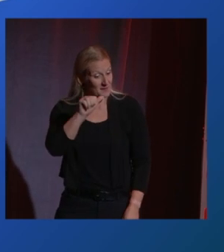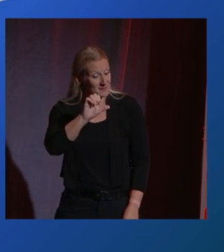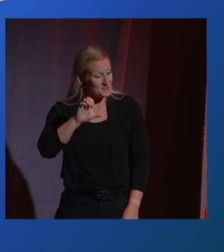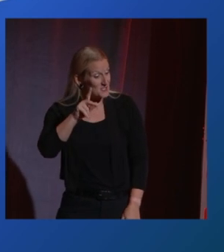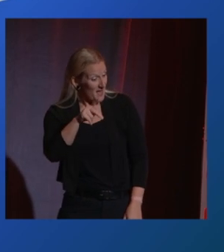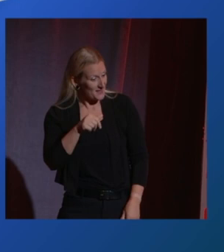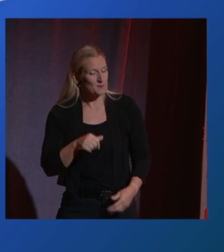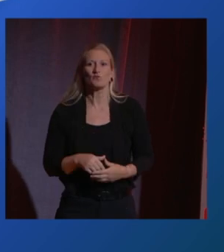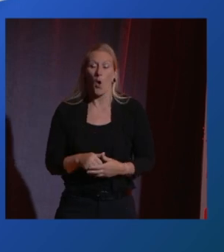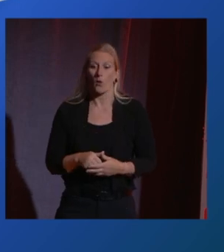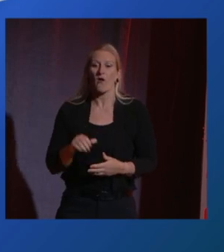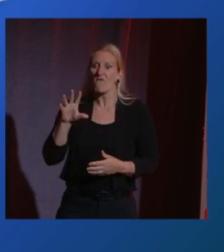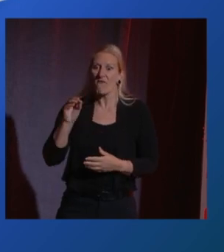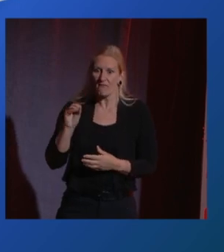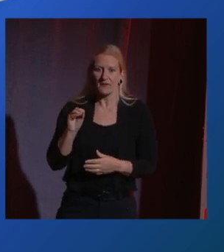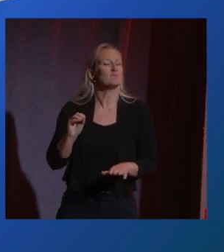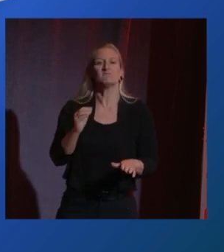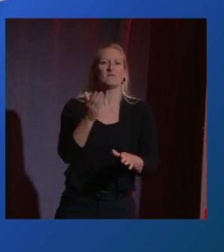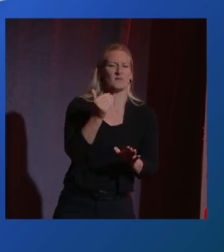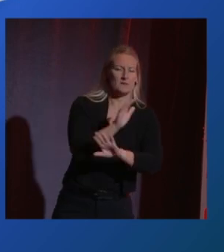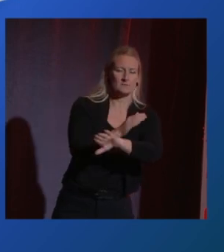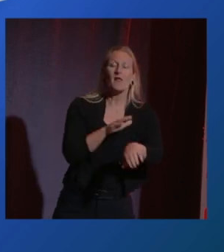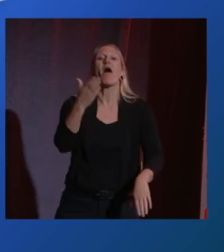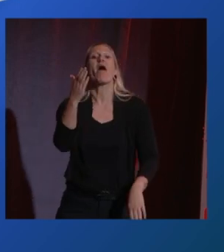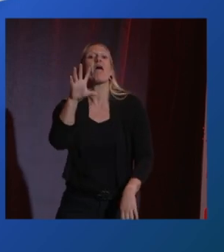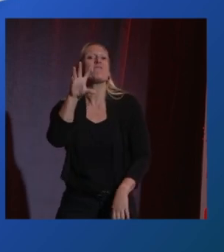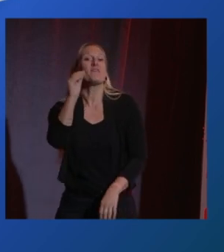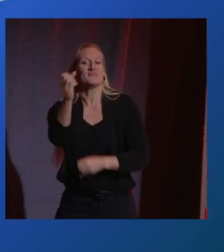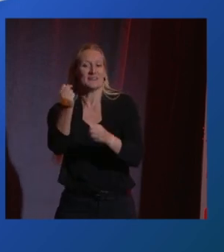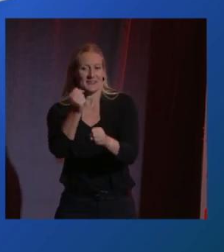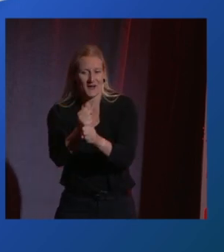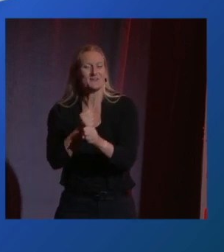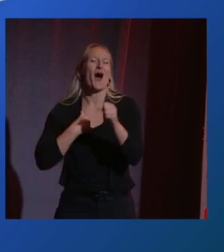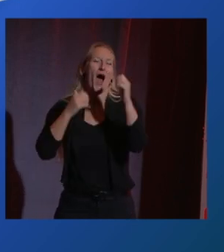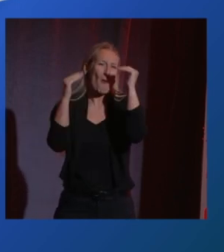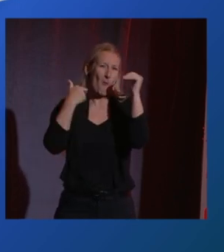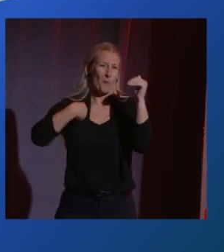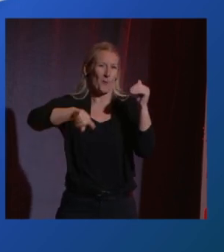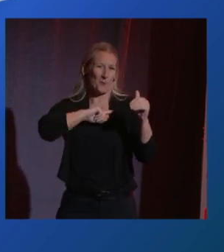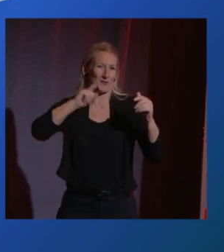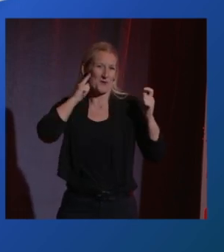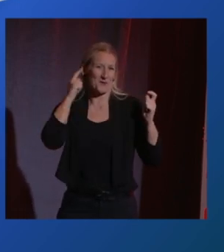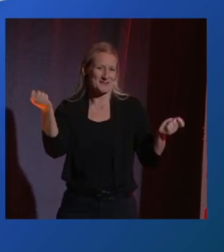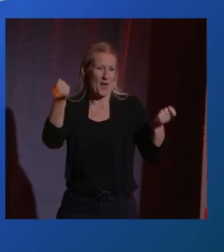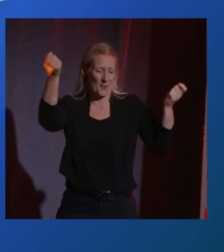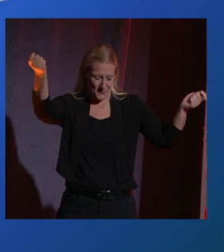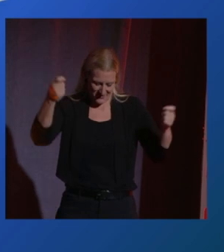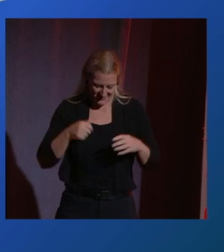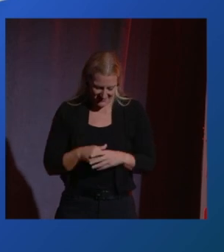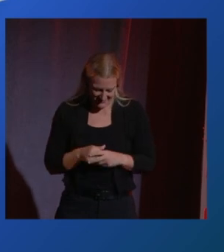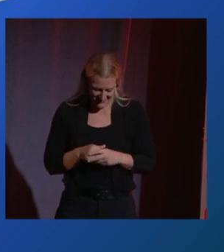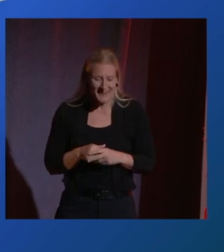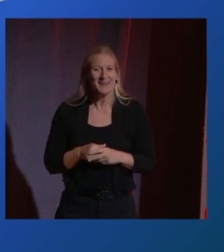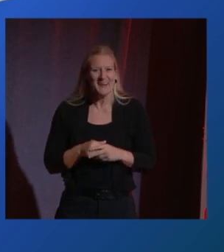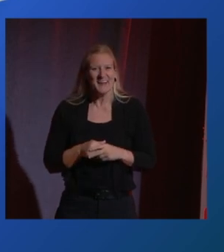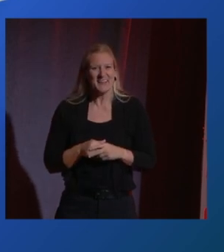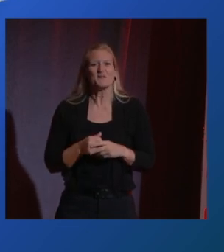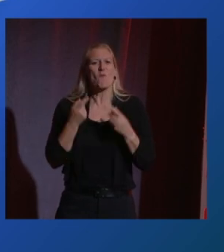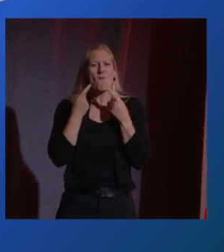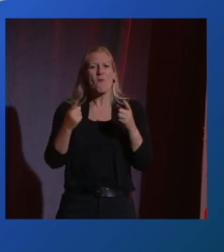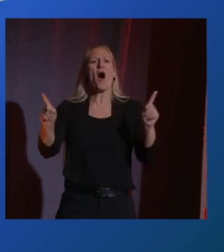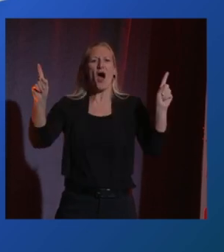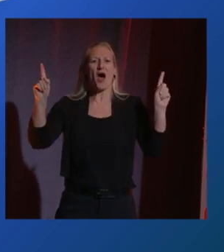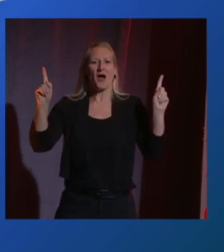well in 50 years I hope we're celebrating that we were able to create a sustainable and